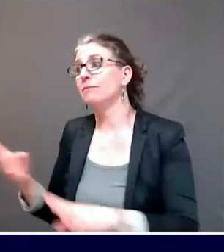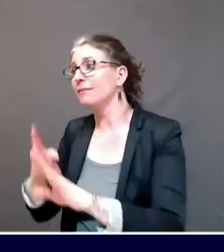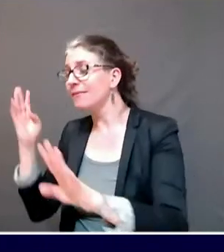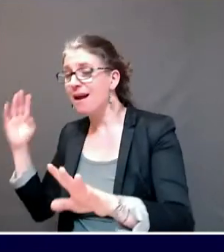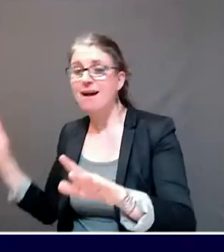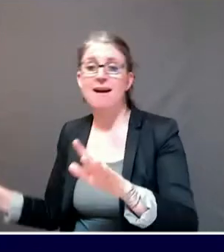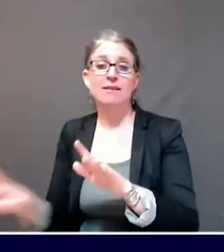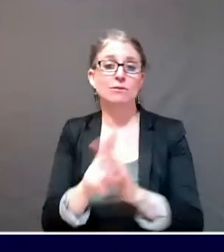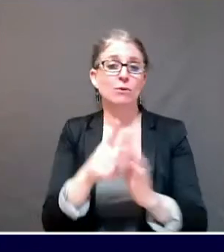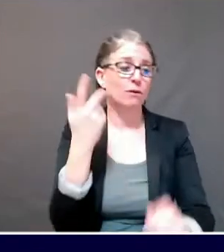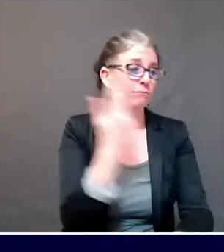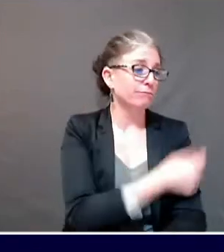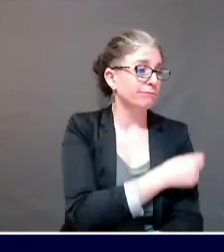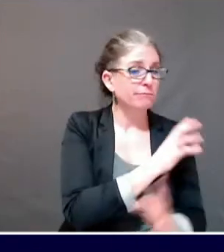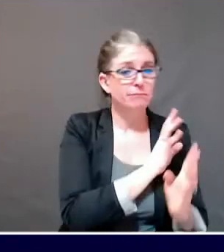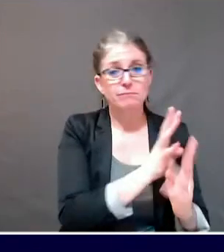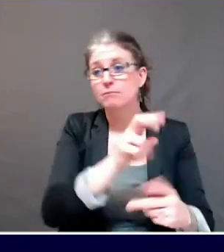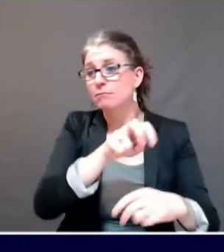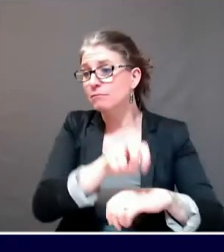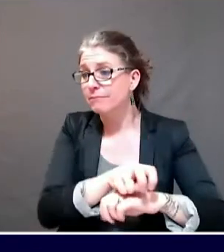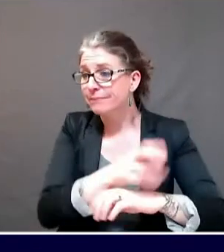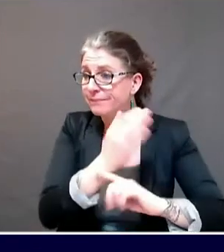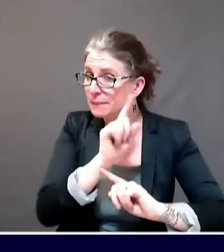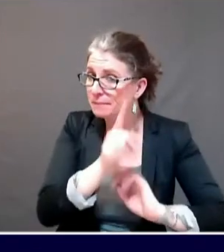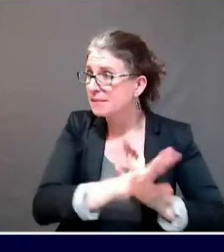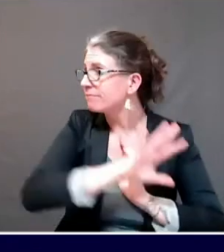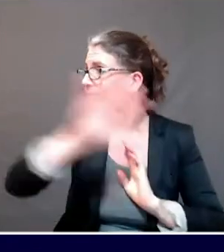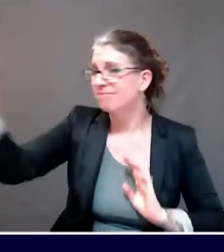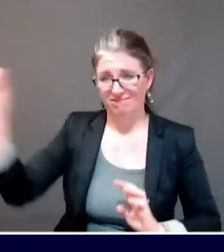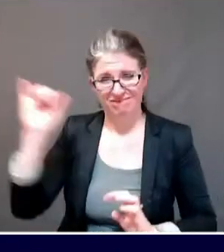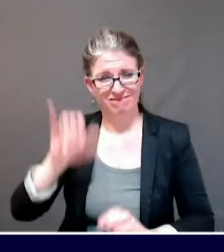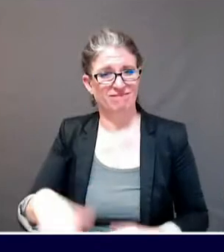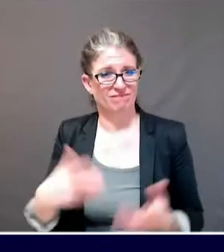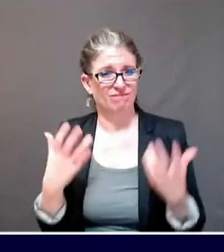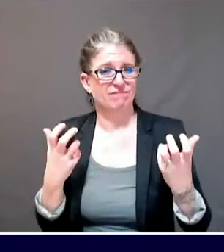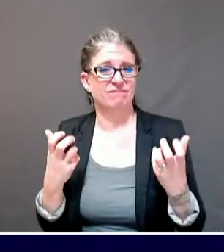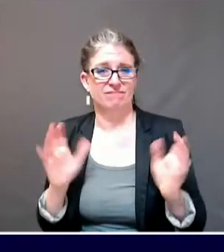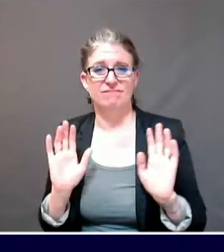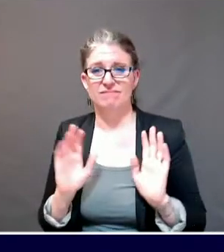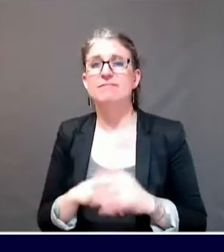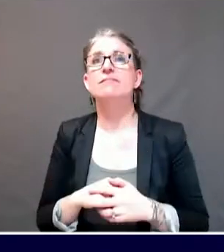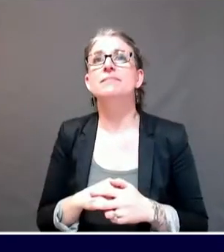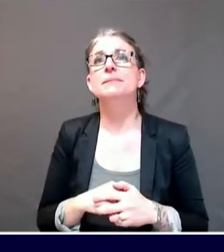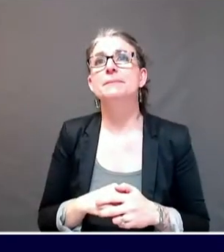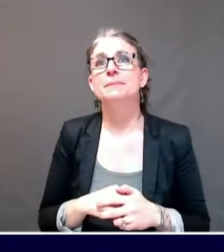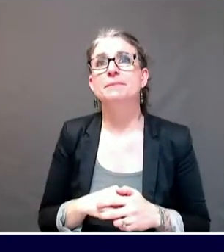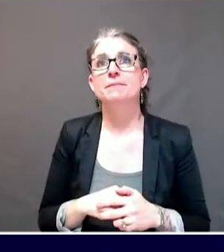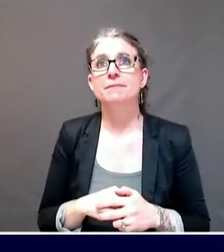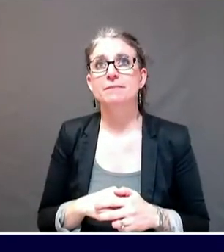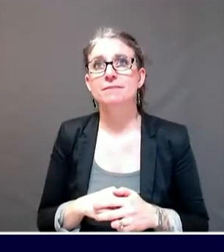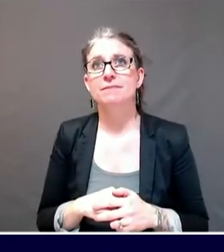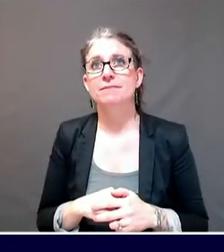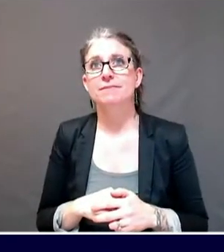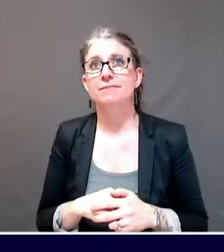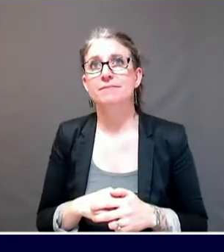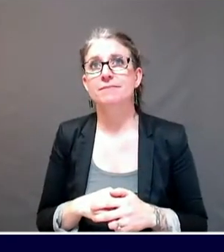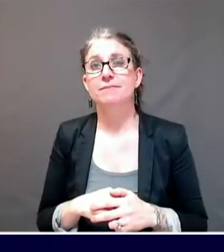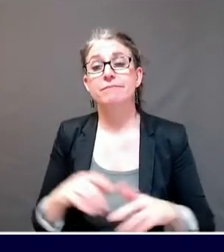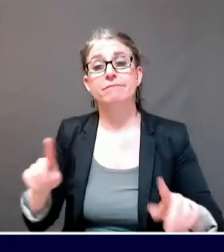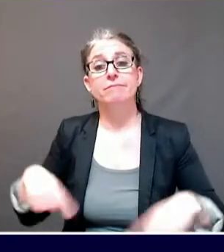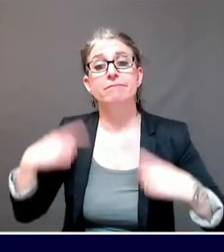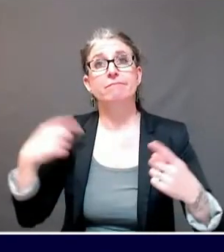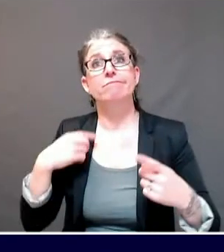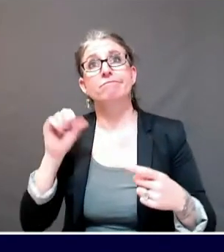are unfortunately part of where we are anytime we're talking about a situation where demand greatly